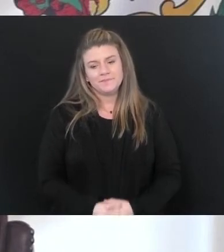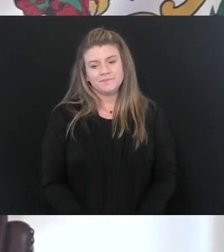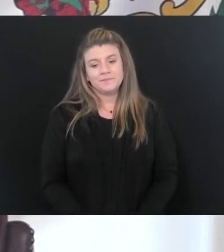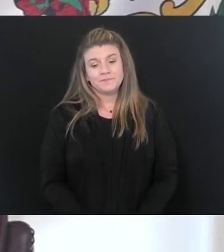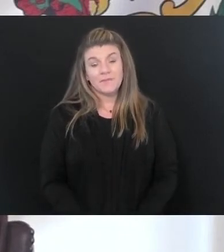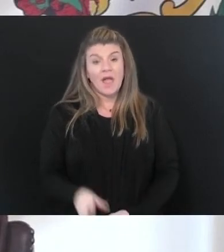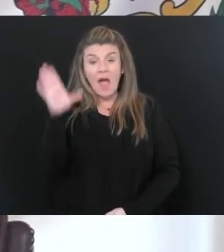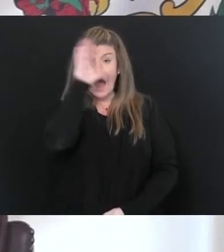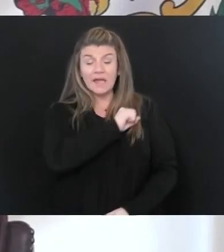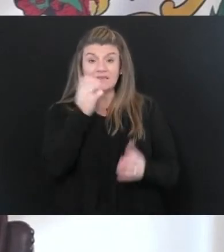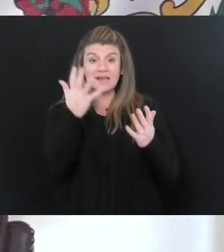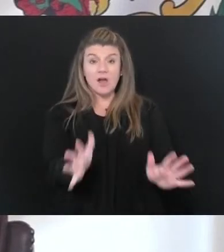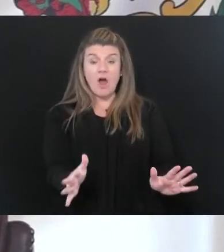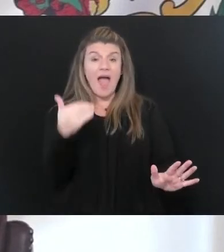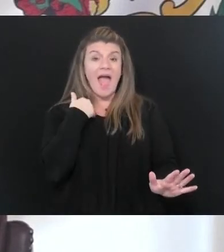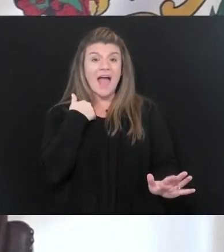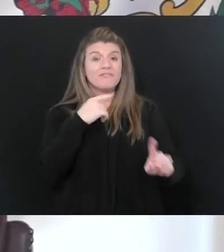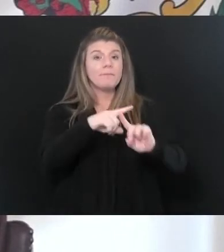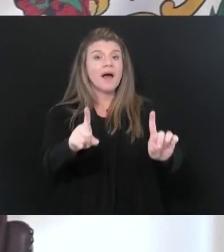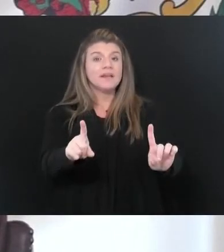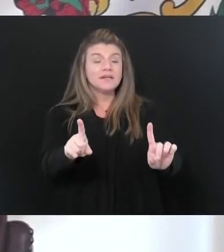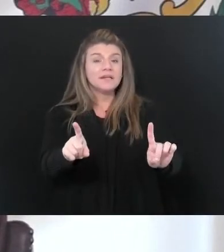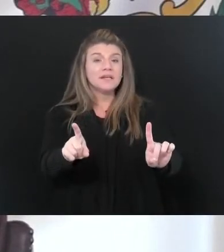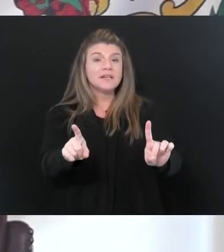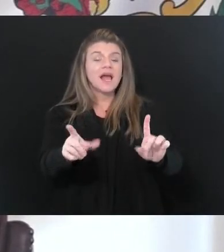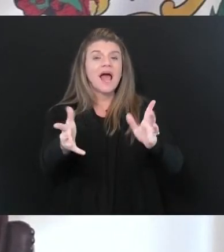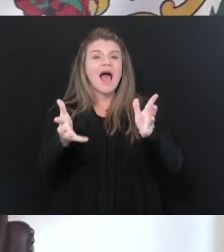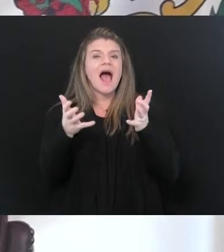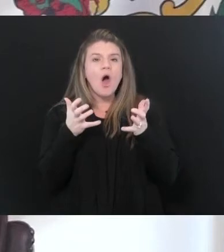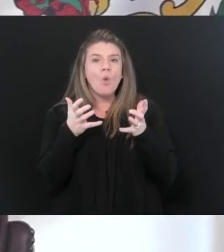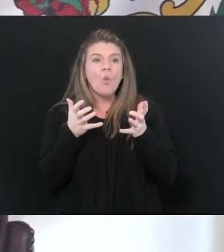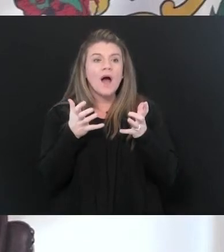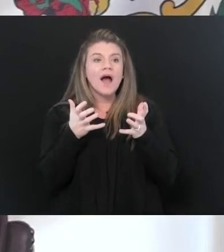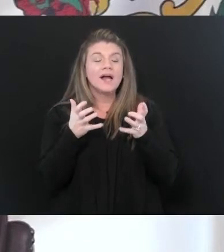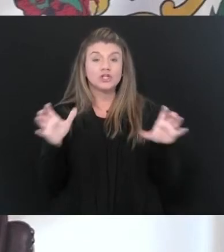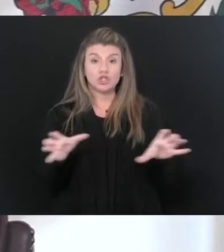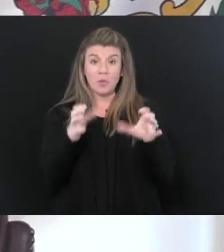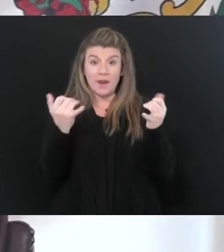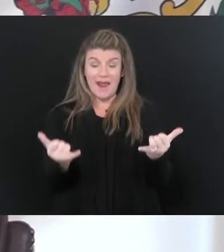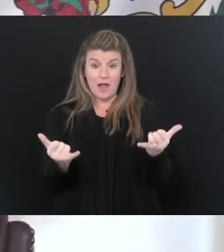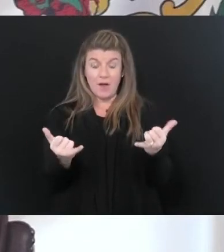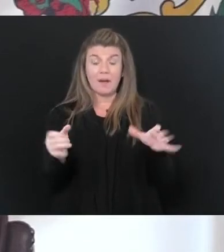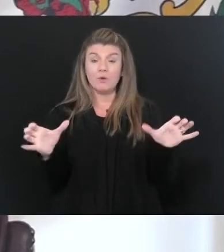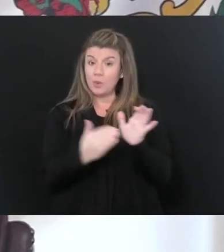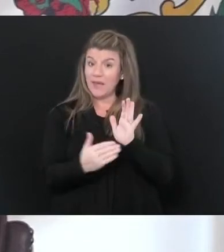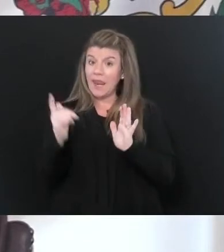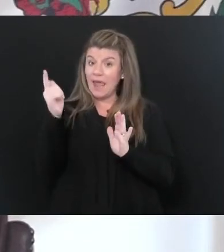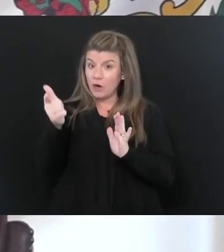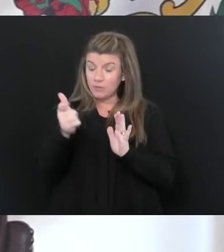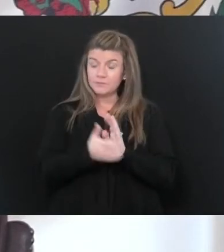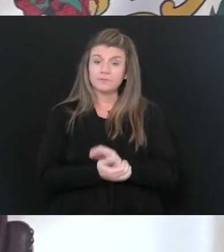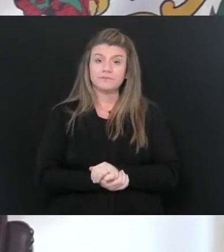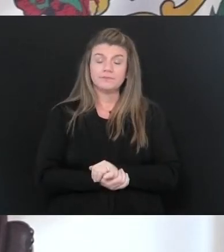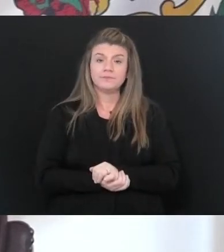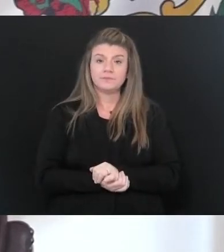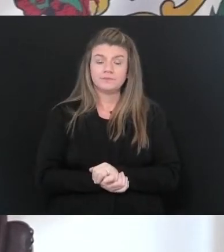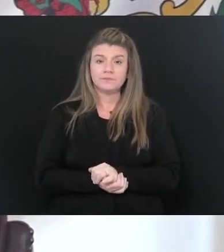That's all I have, except I want to do this now, and I'll do it again later.